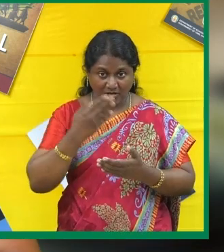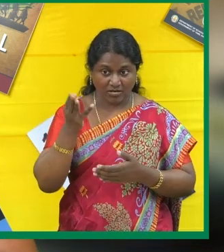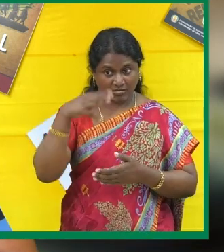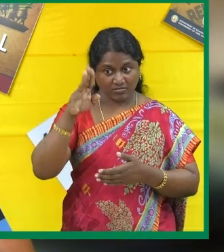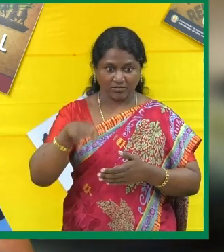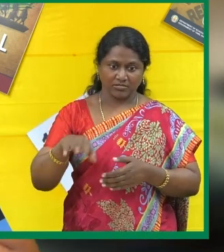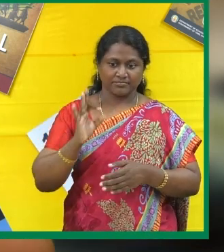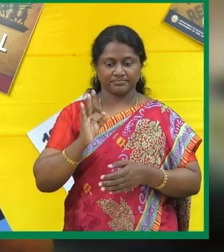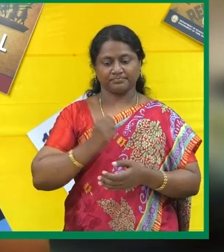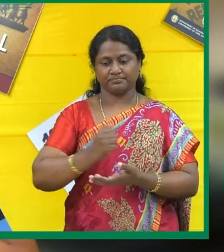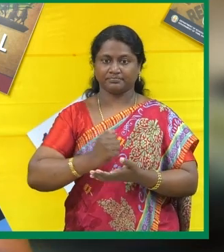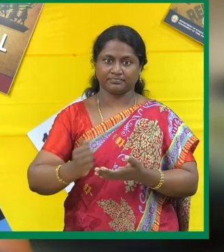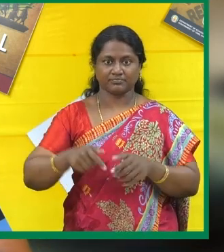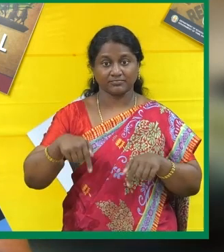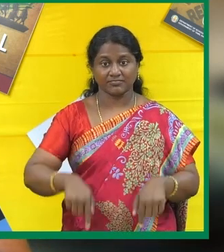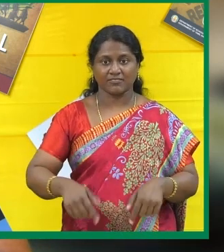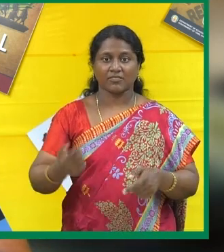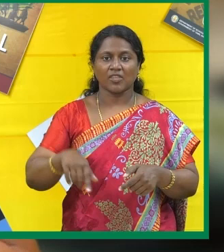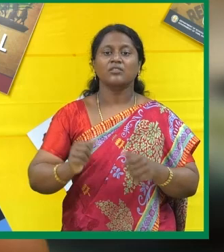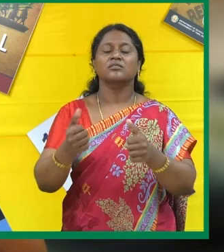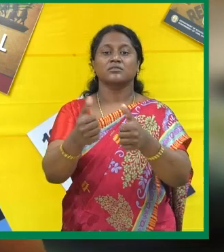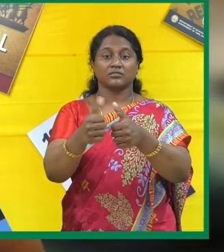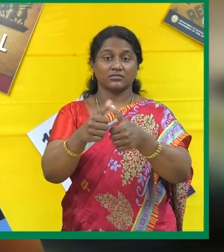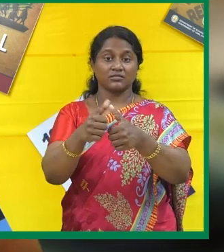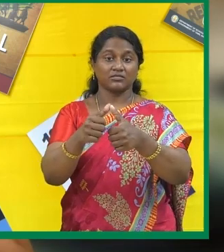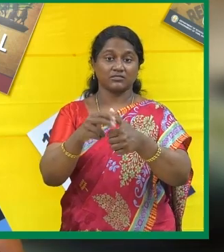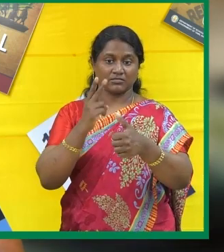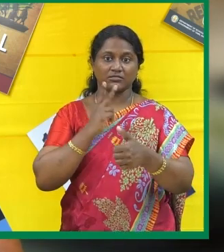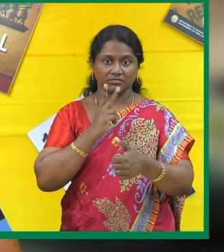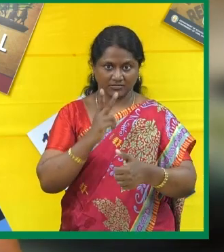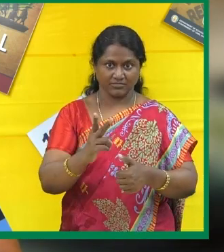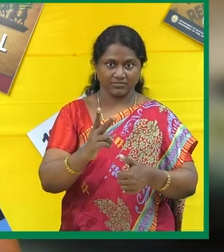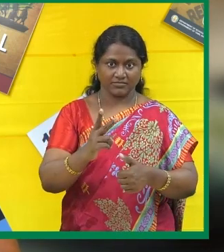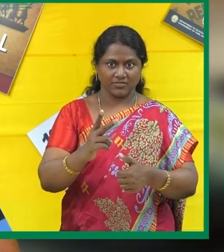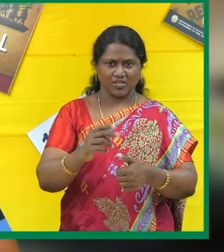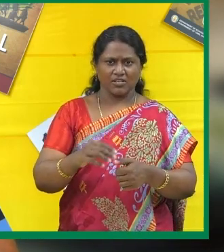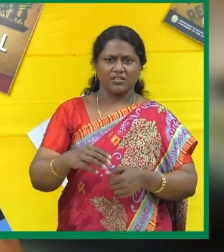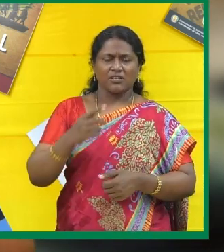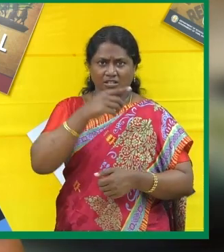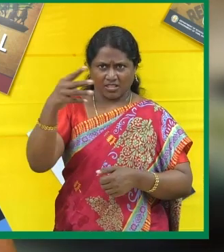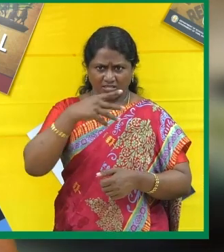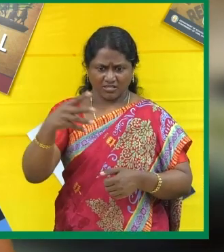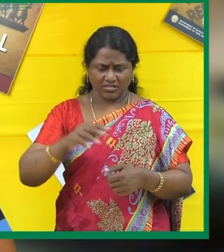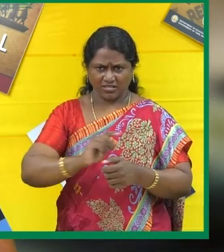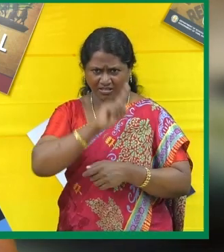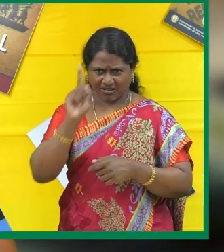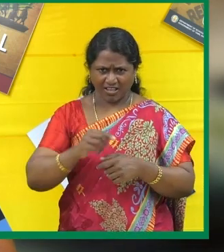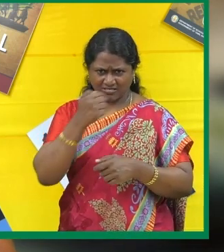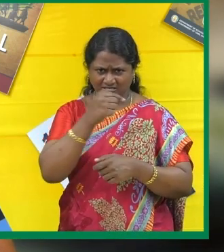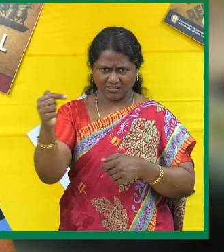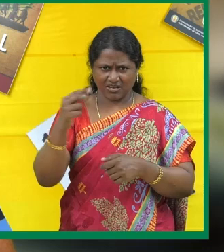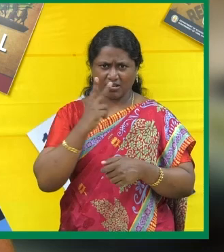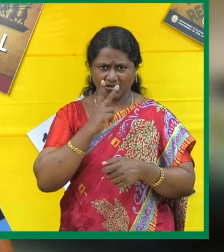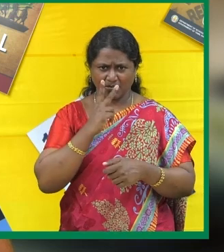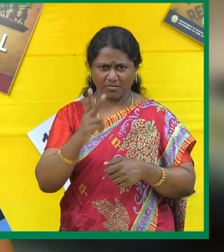good practice. Now, let us find out the alliteration given in the next line. Shall